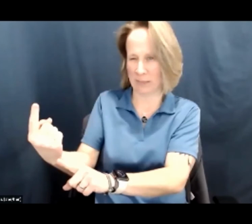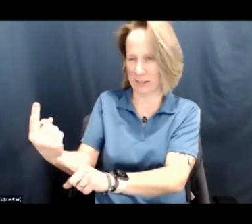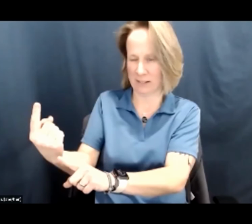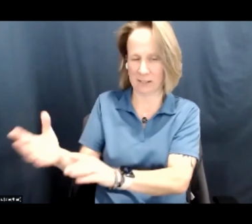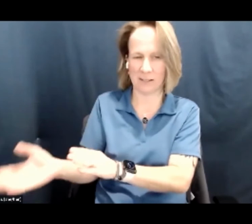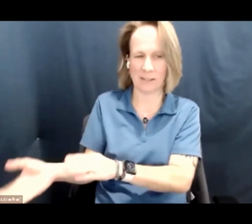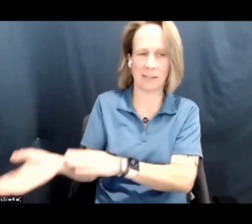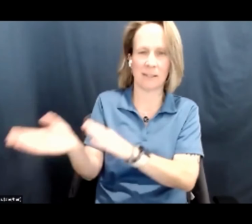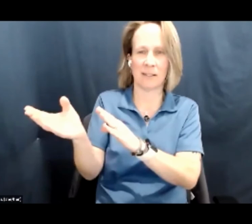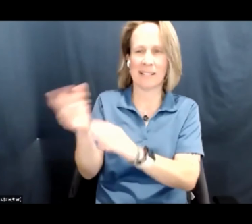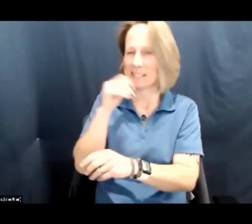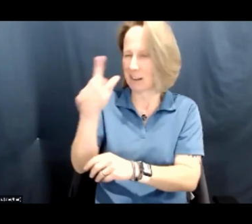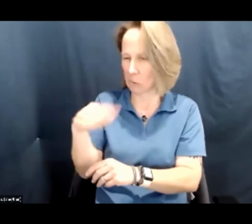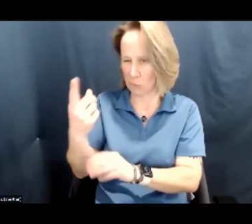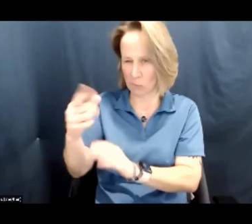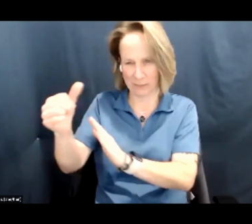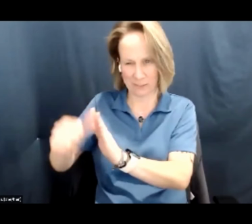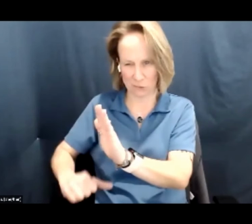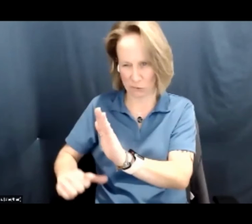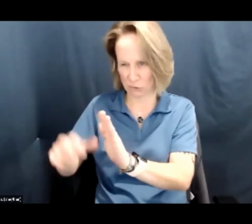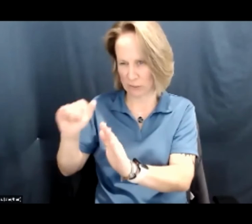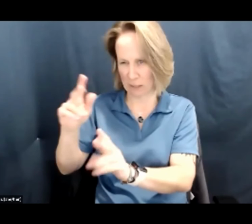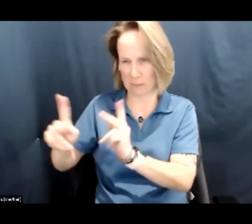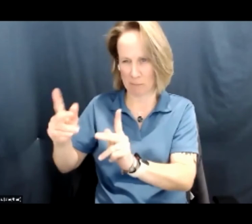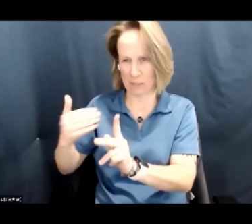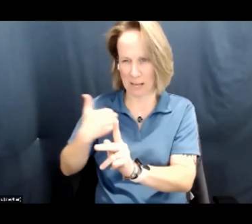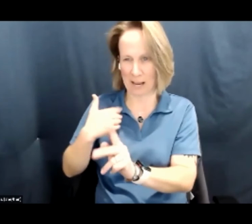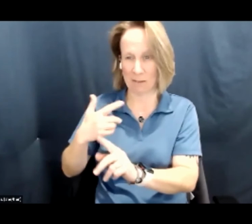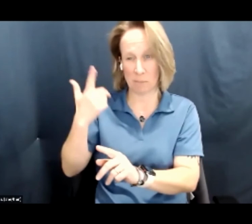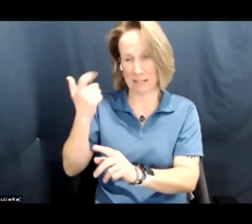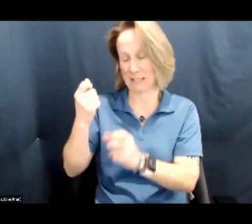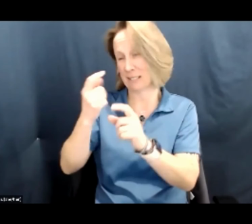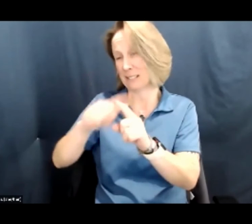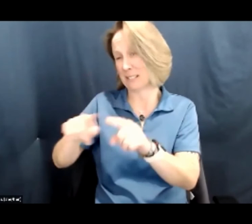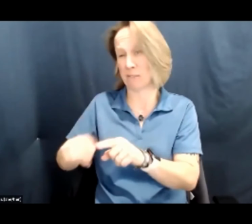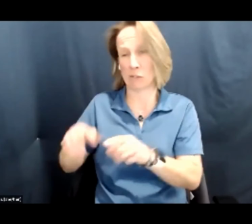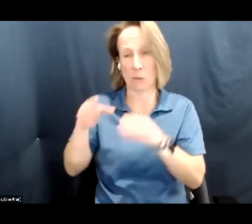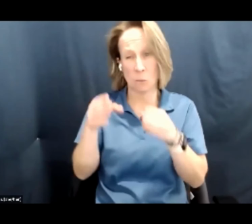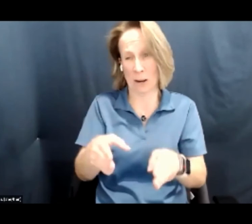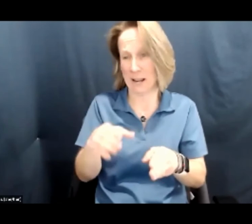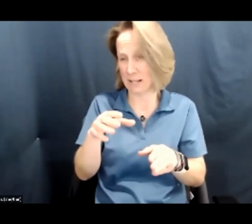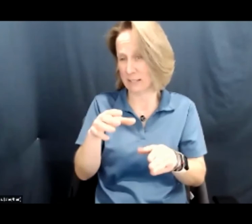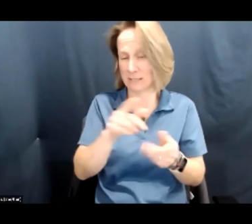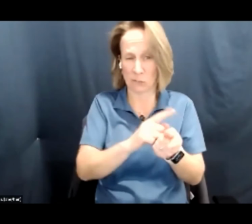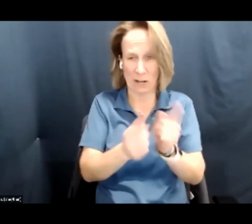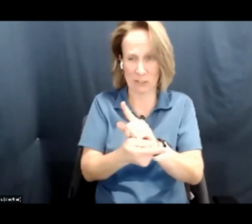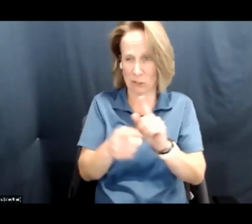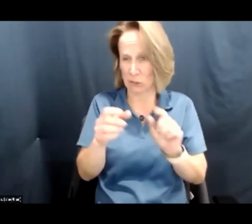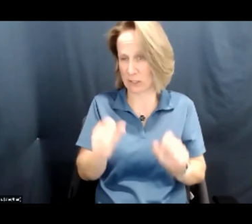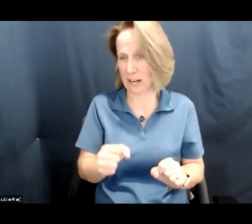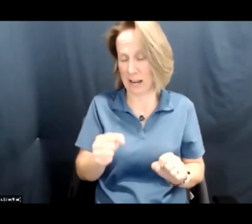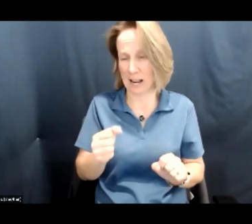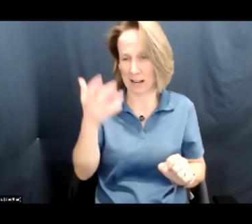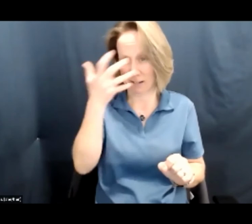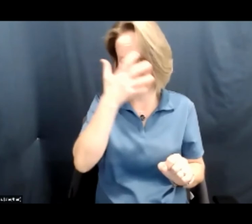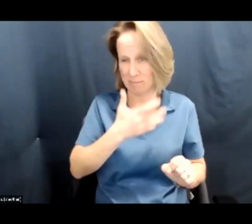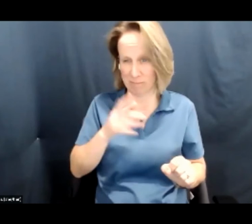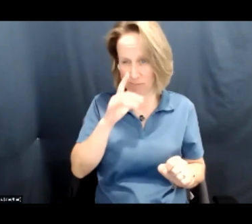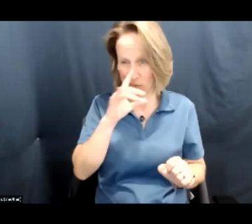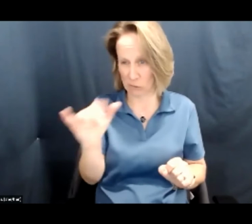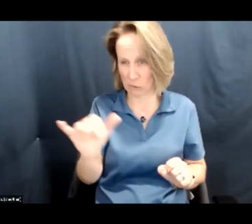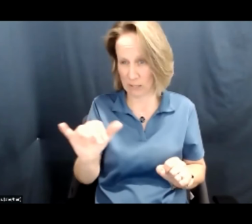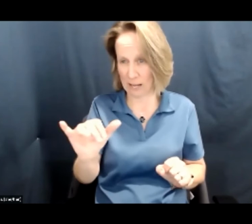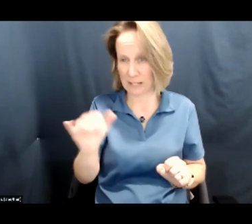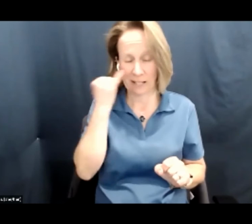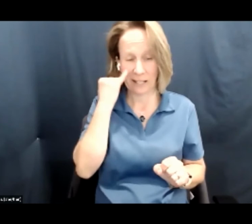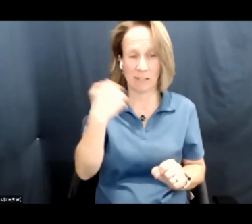like surgeries that people may have, because there's a bunch of different ways transition can look. And when we're only focused on surgery, we tend to